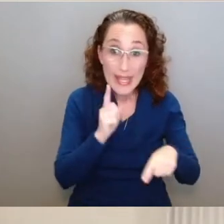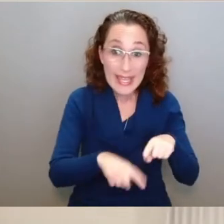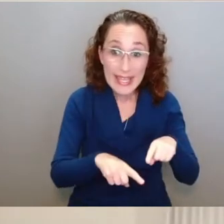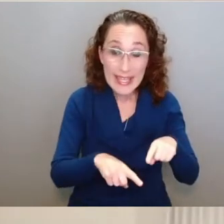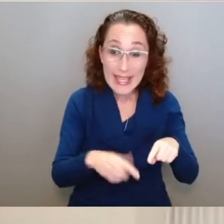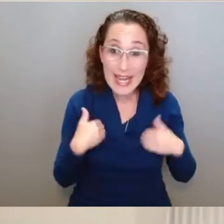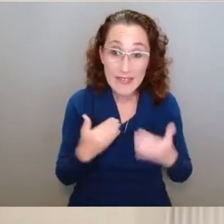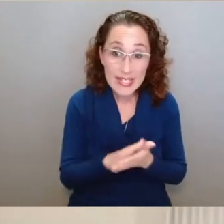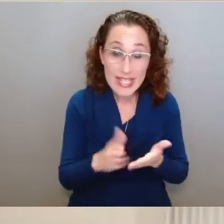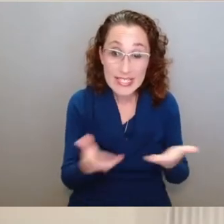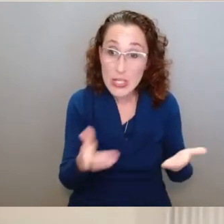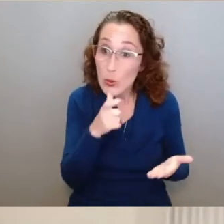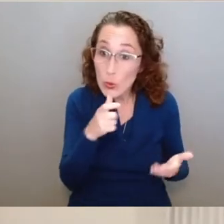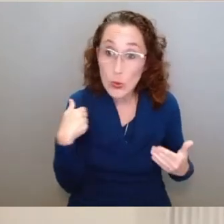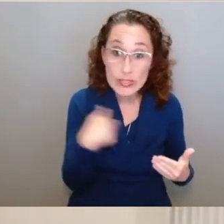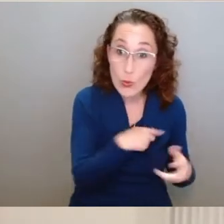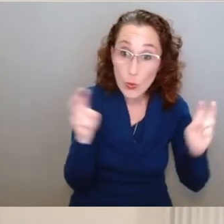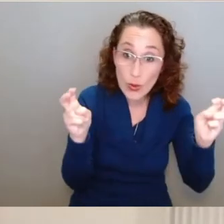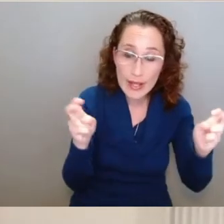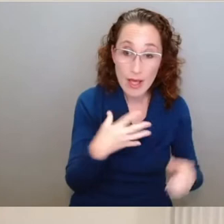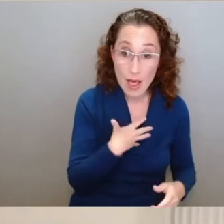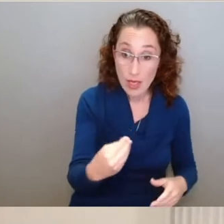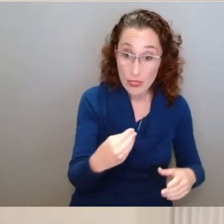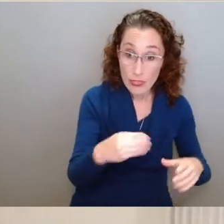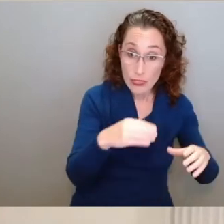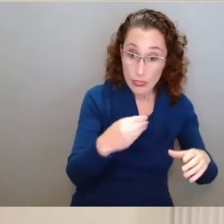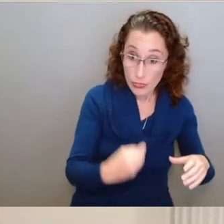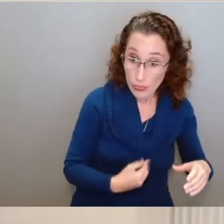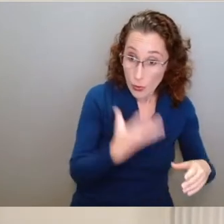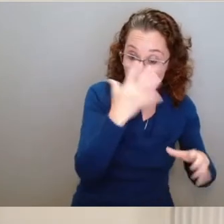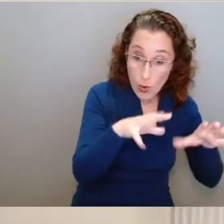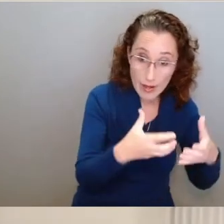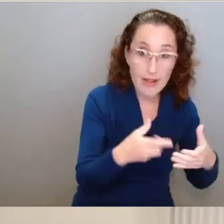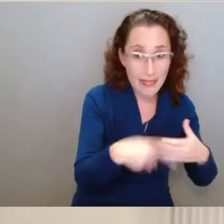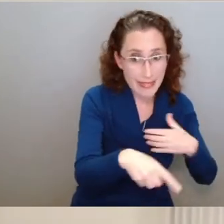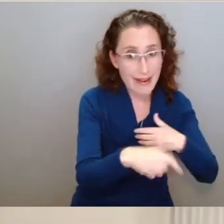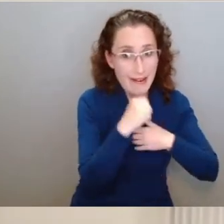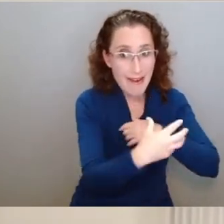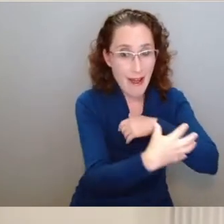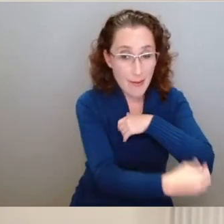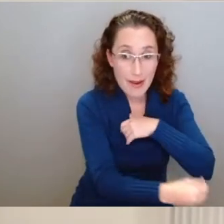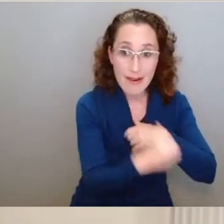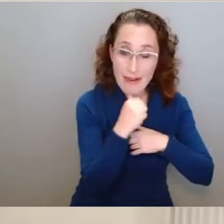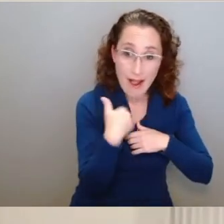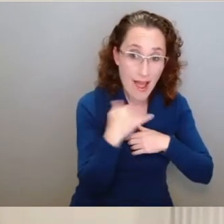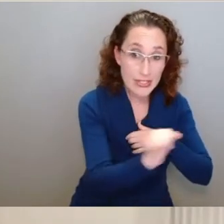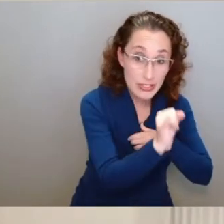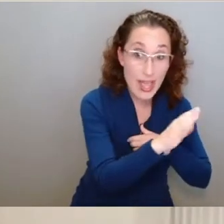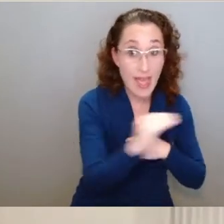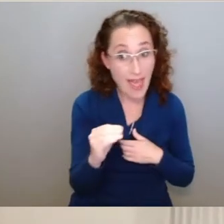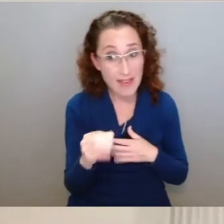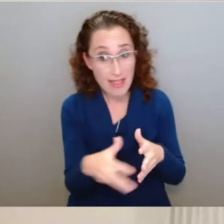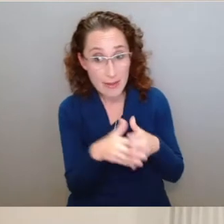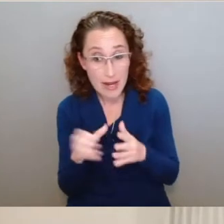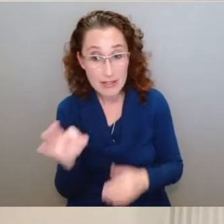is both the white Americans, who are the largest share of the impoverished and the uninsured, and the Americans of color, who